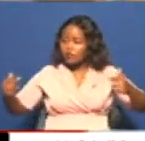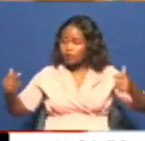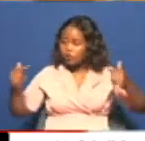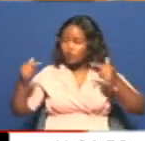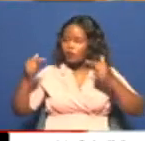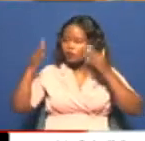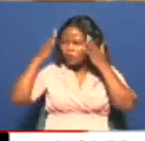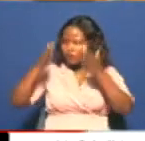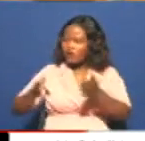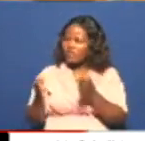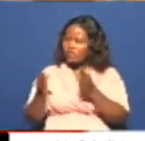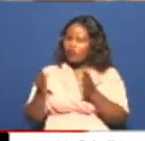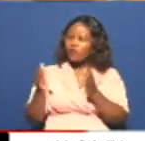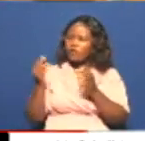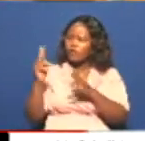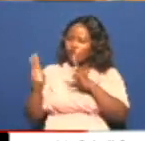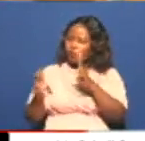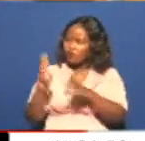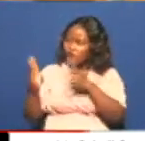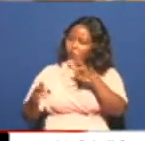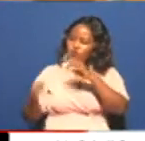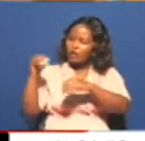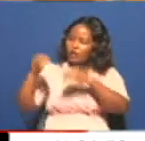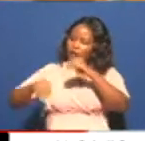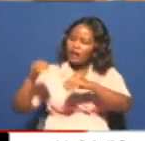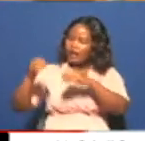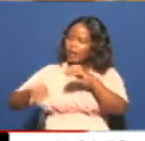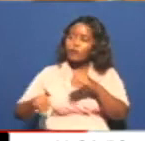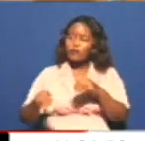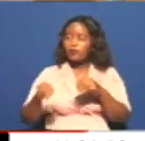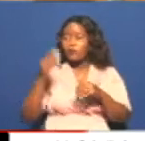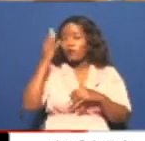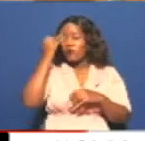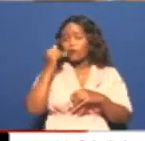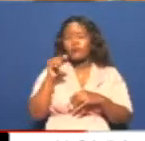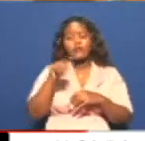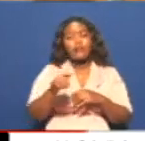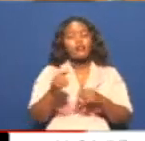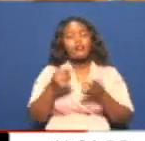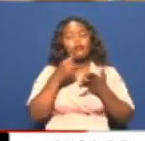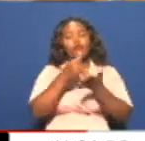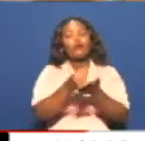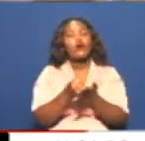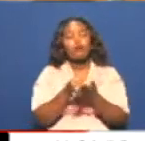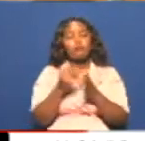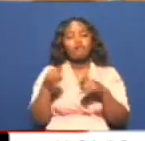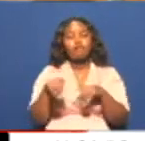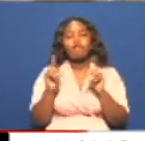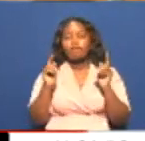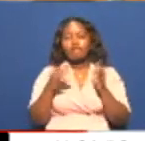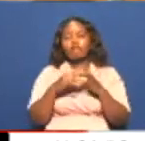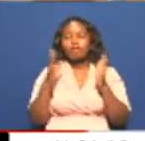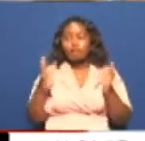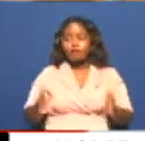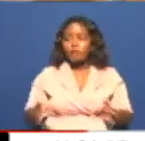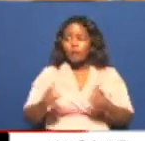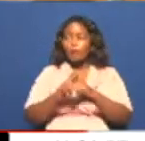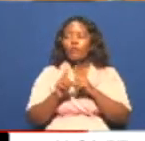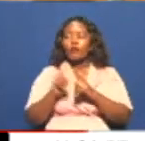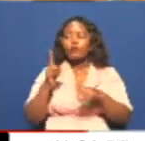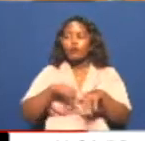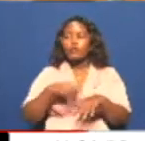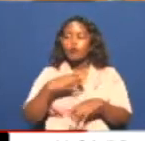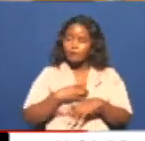that objectivity and in the part of our leaders? Because this is something that is going to help them even when they are not there, even when our kids are